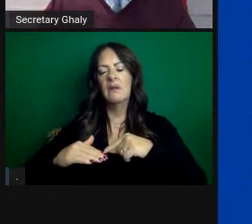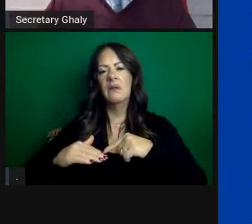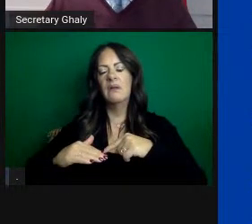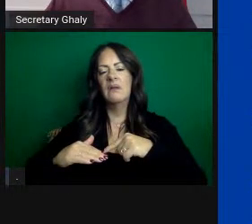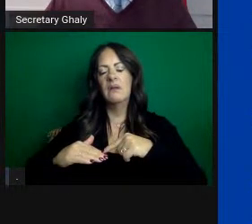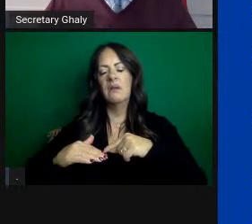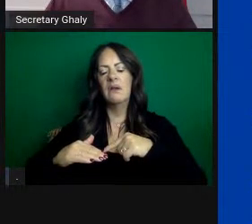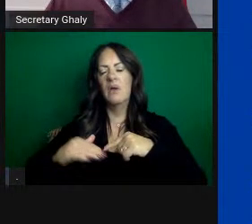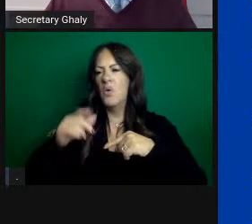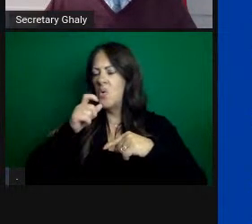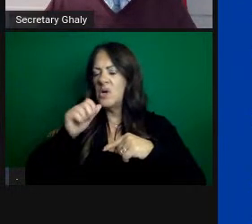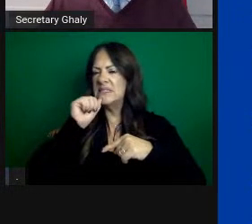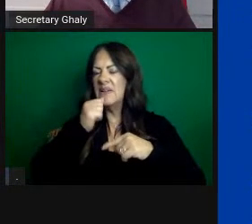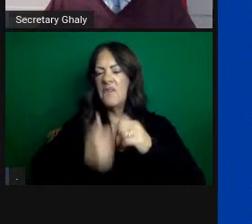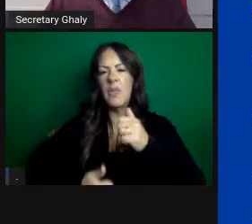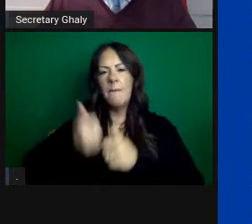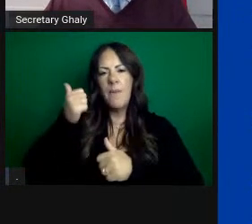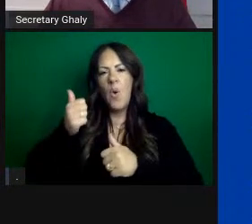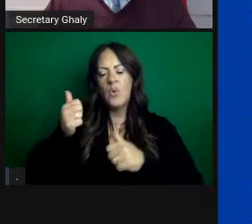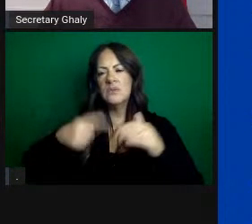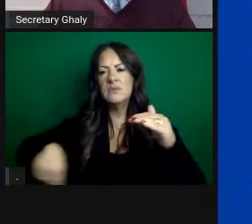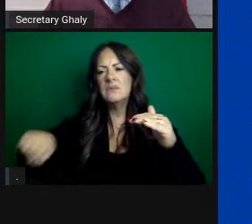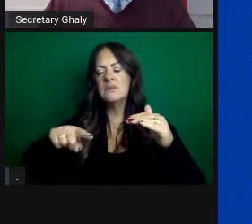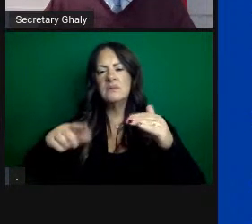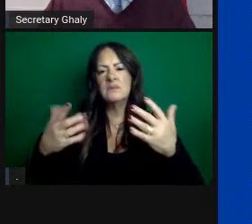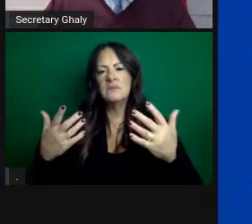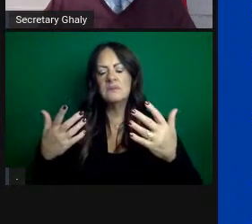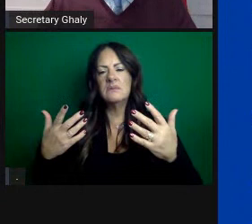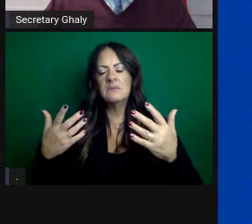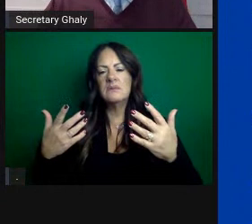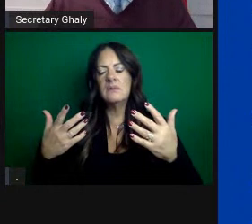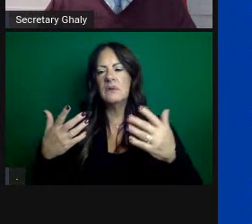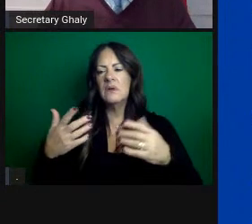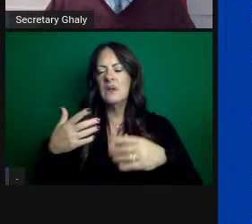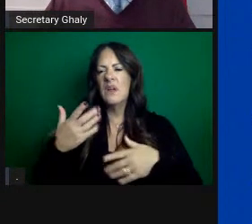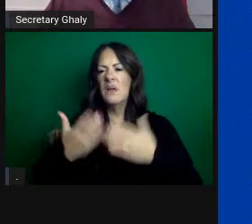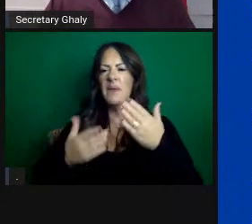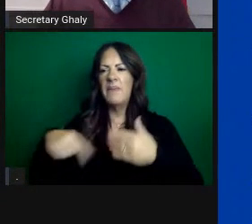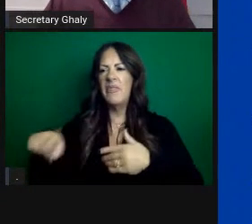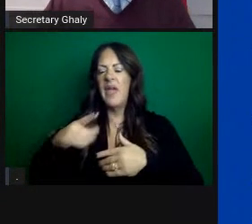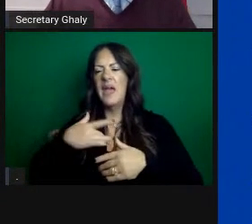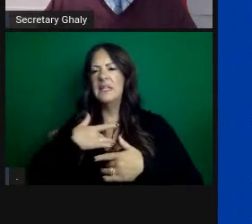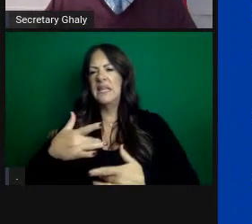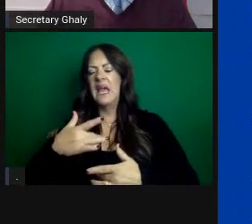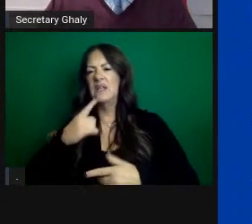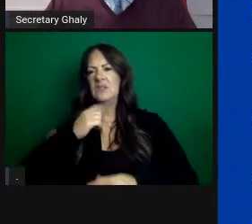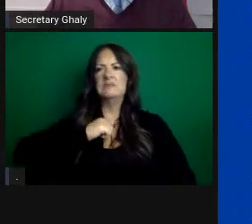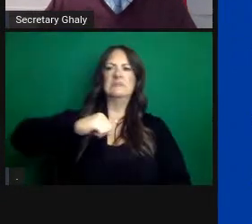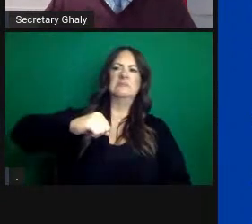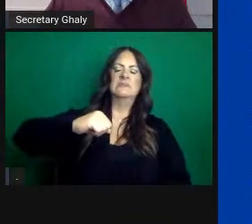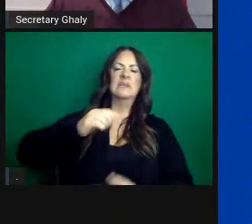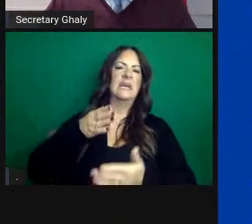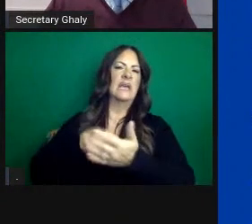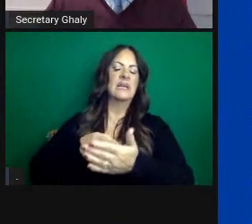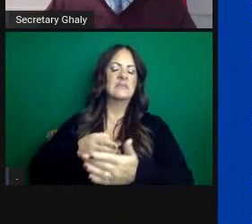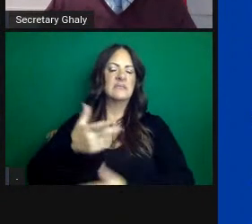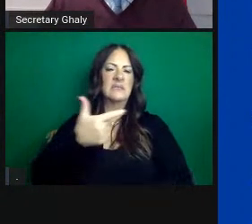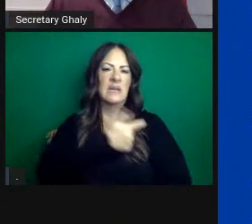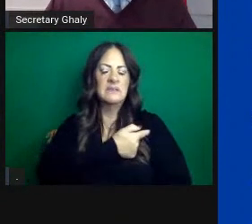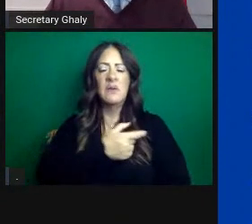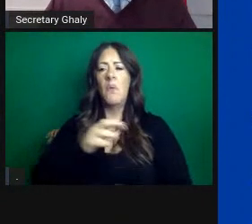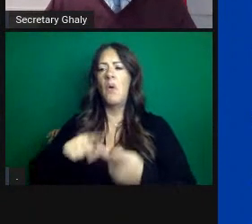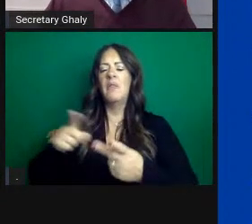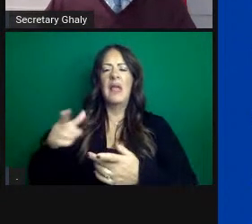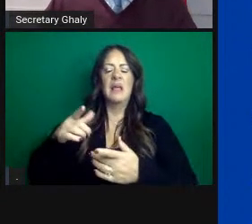those communities that may have historically higher hesitancy to vaccines and healthcare